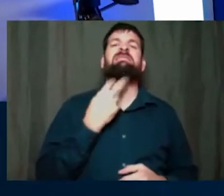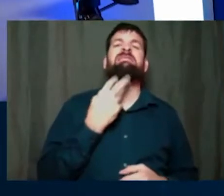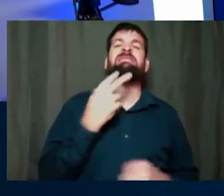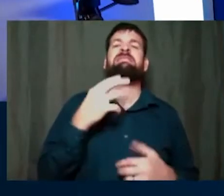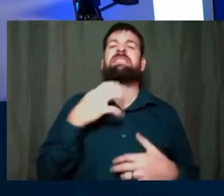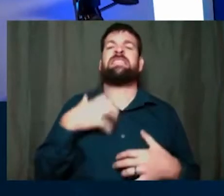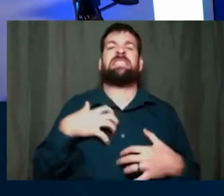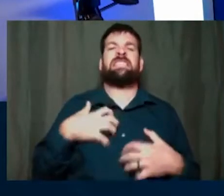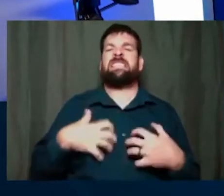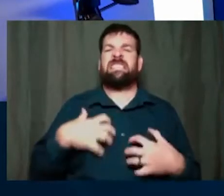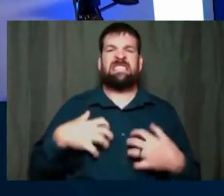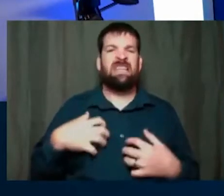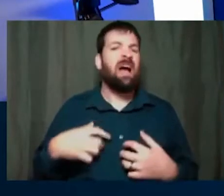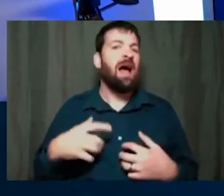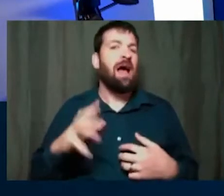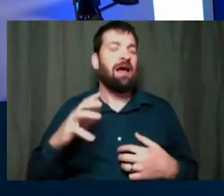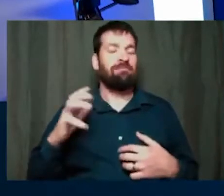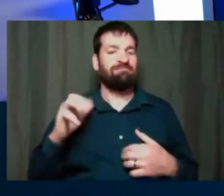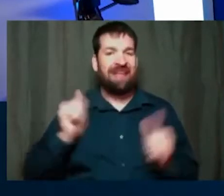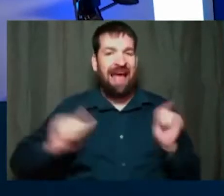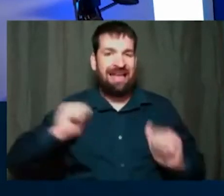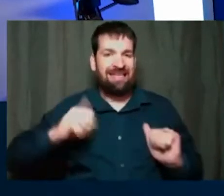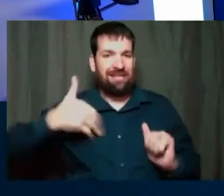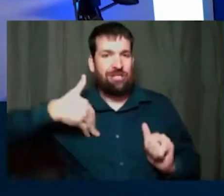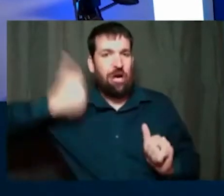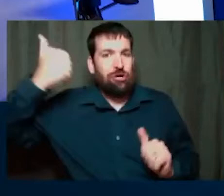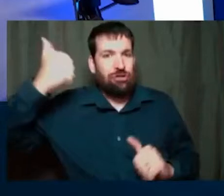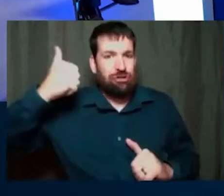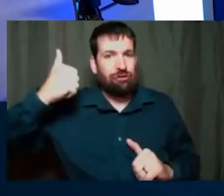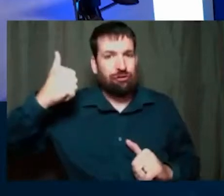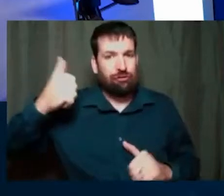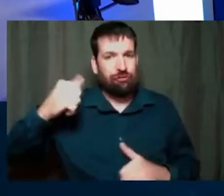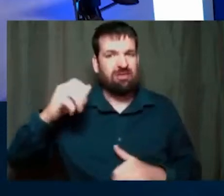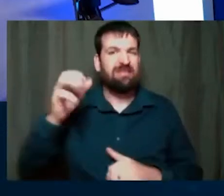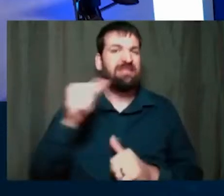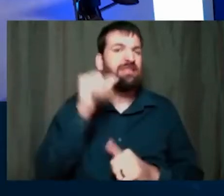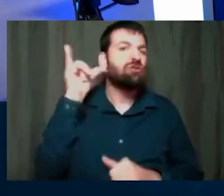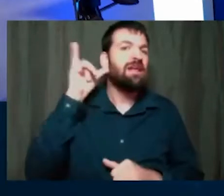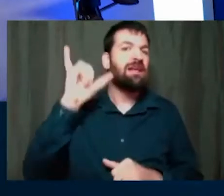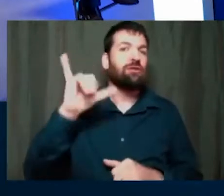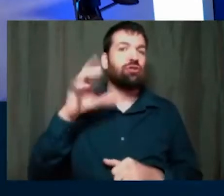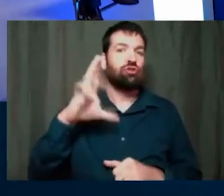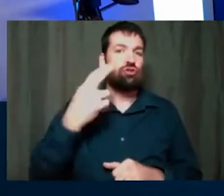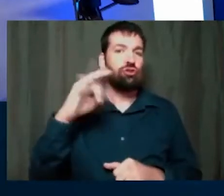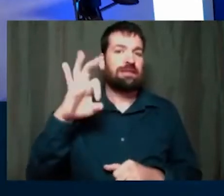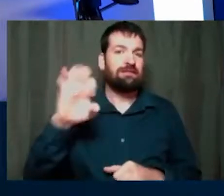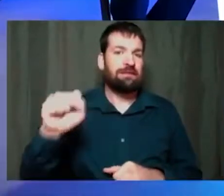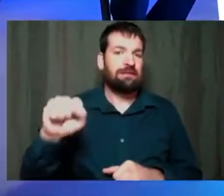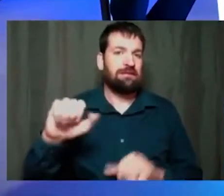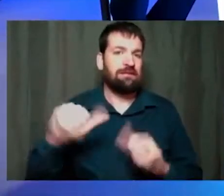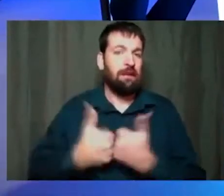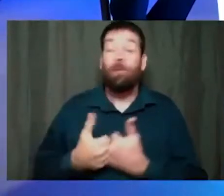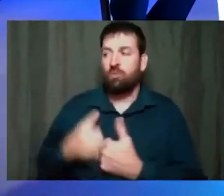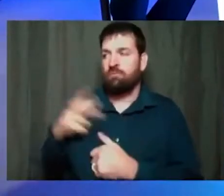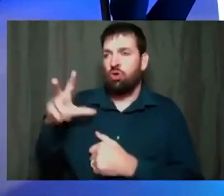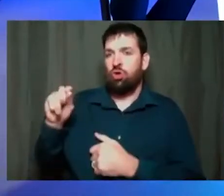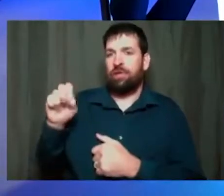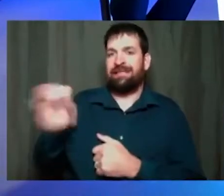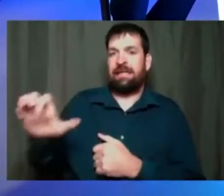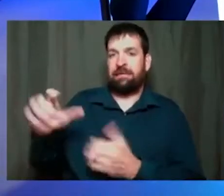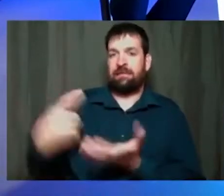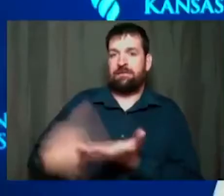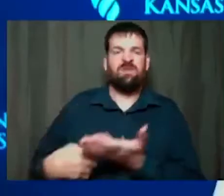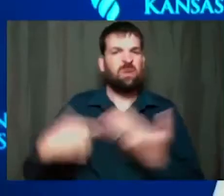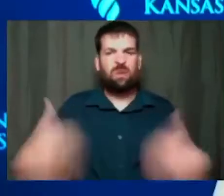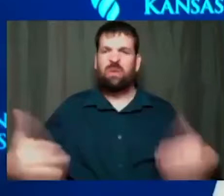little younger than I really am at the Chiefs game yesterday. I was going to give you your 30 seconds to talk about Chiefs. Okay, let's do it. Let's do it. Great win yesterday.